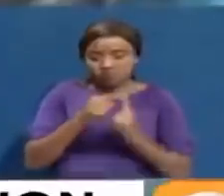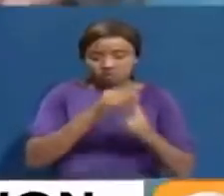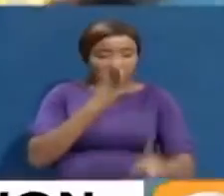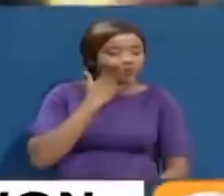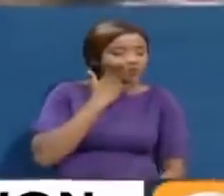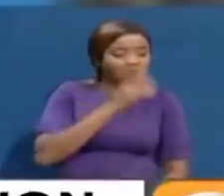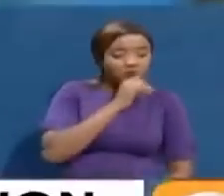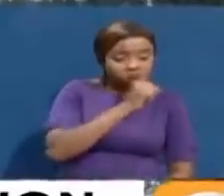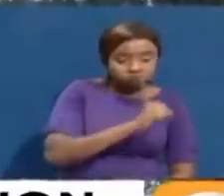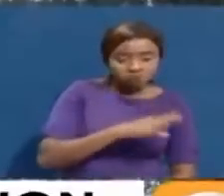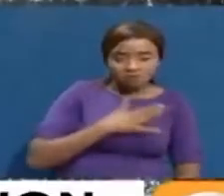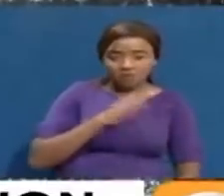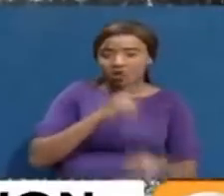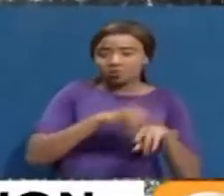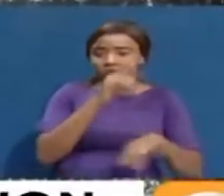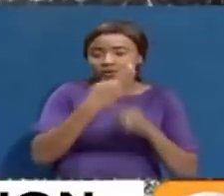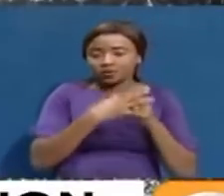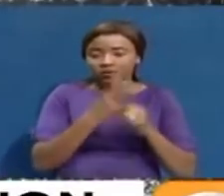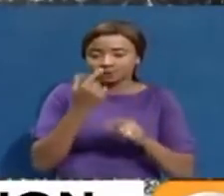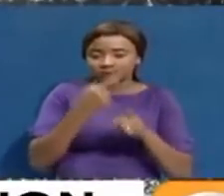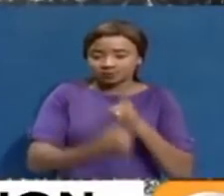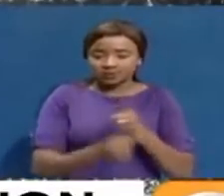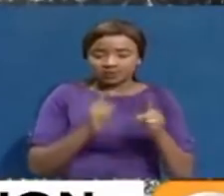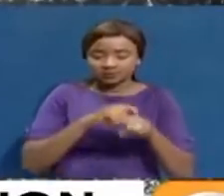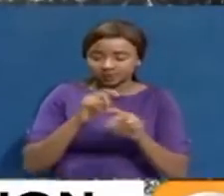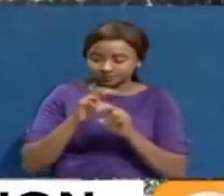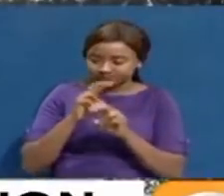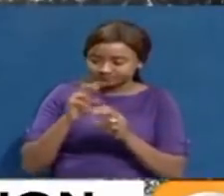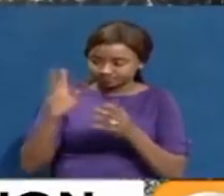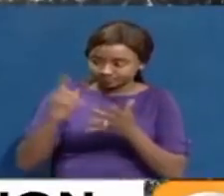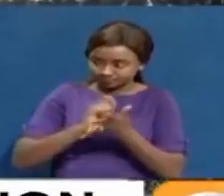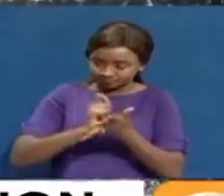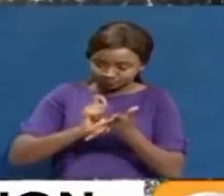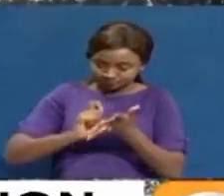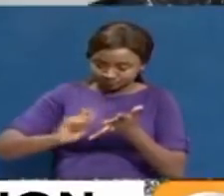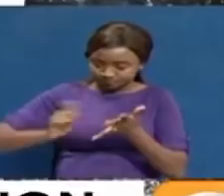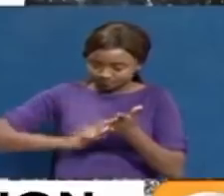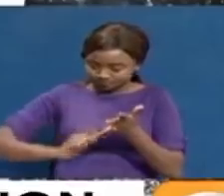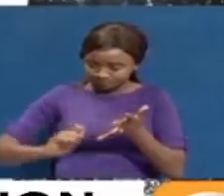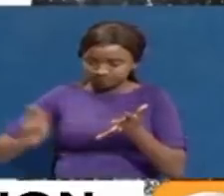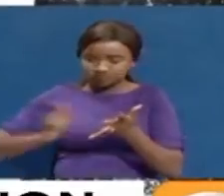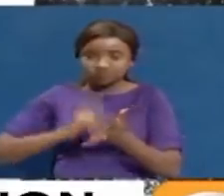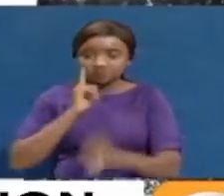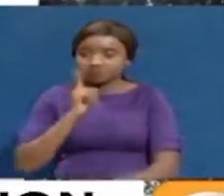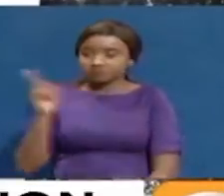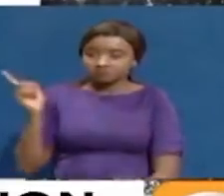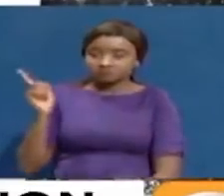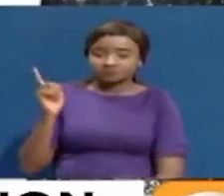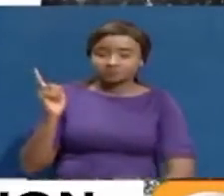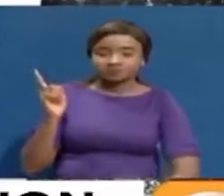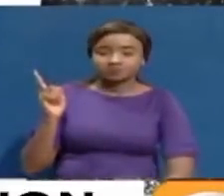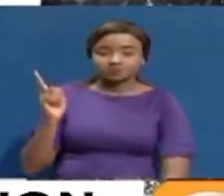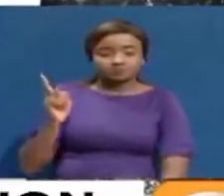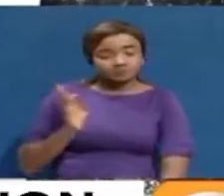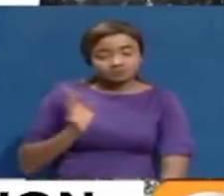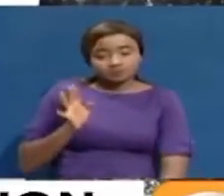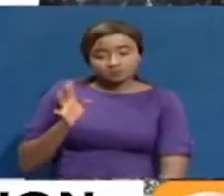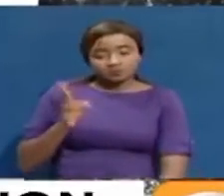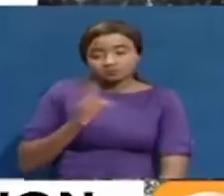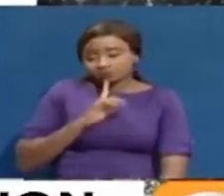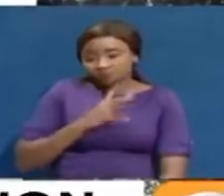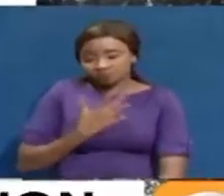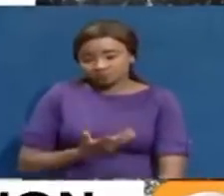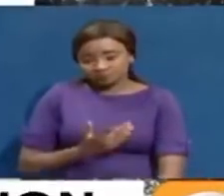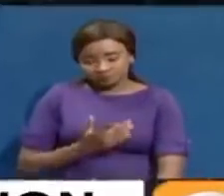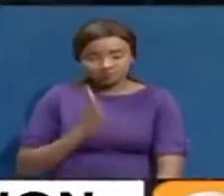in August last year. In a lengthy written statement, which detectives are treating as a confession, Wangari says her